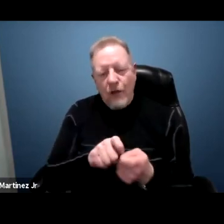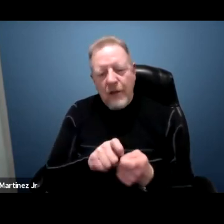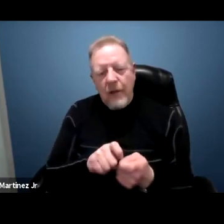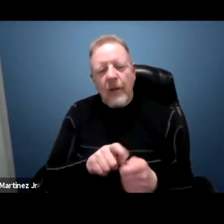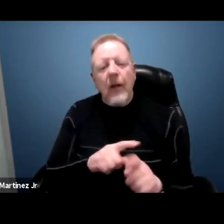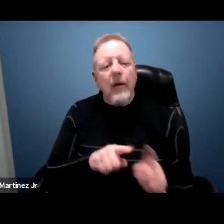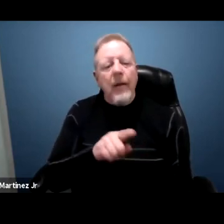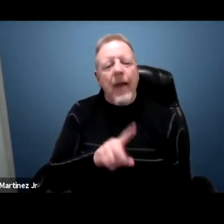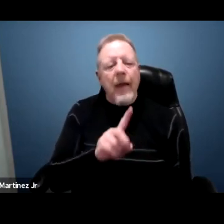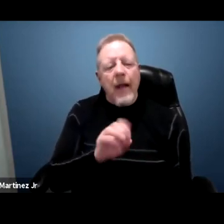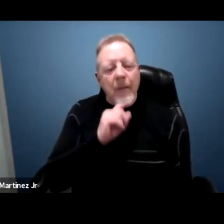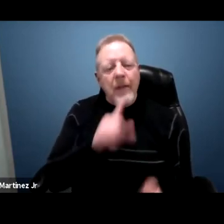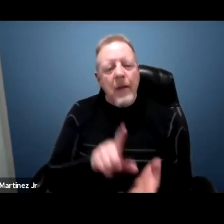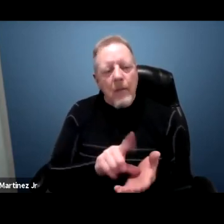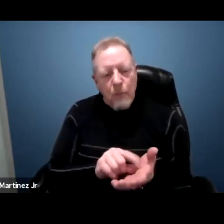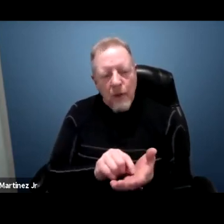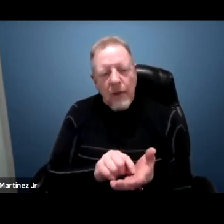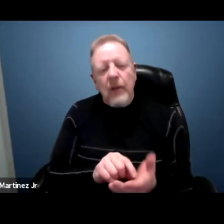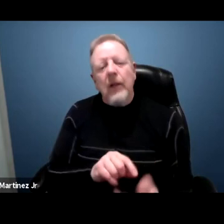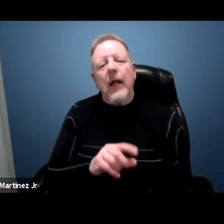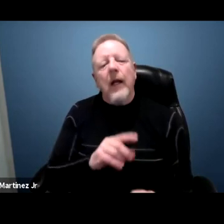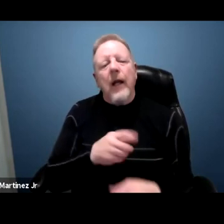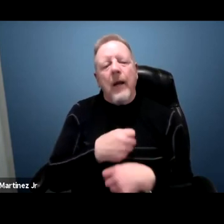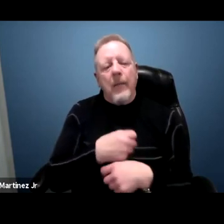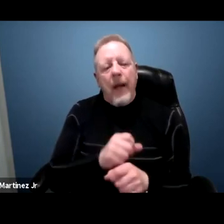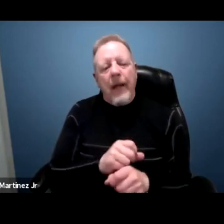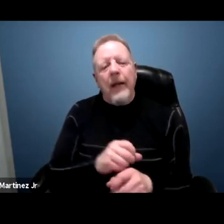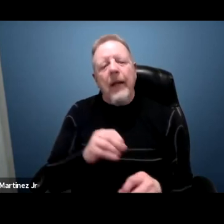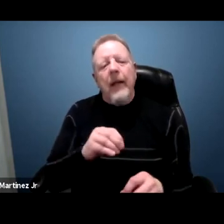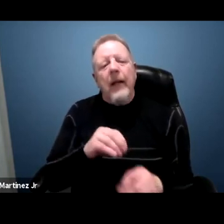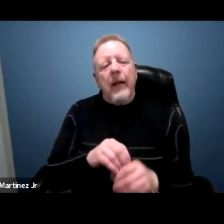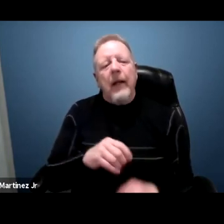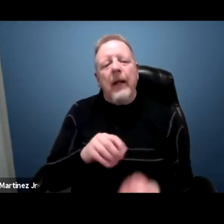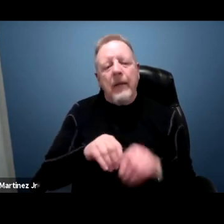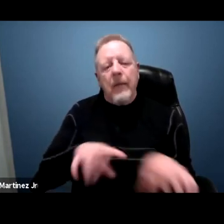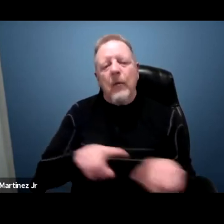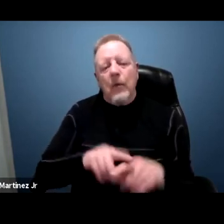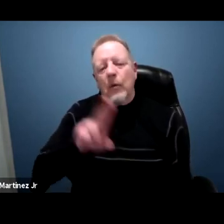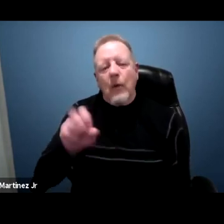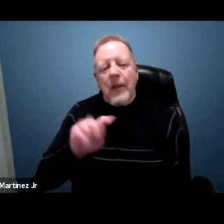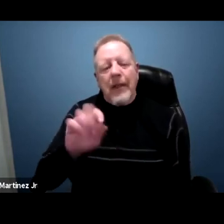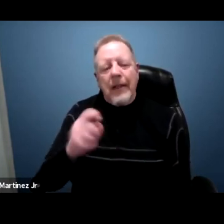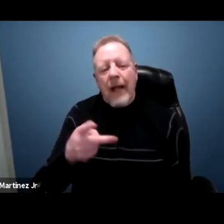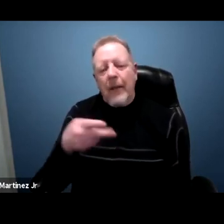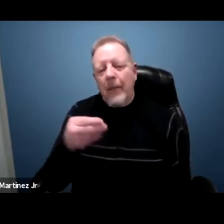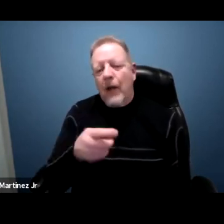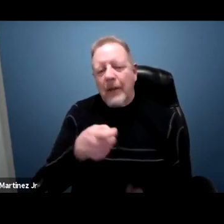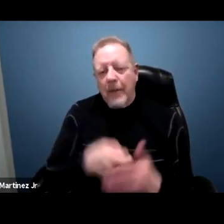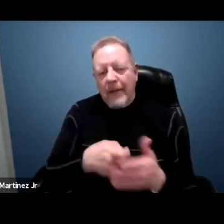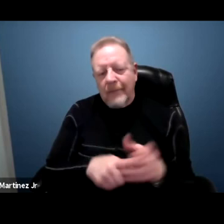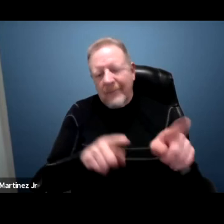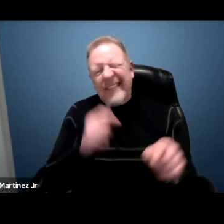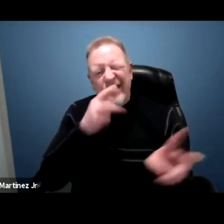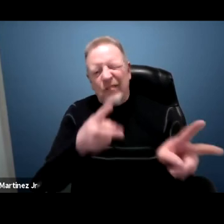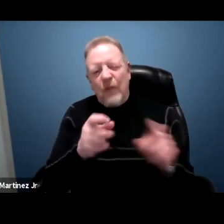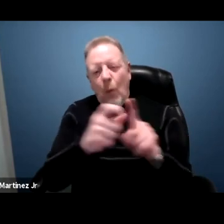This document is printed and published or produced and disseminated at U.S. taxpayer expense. So